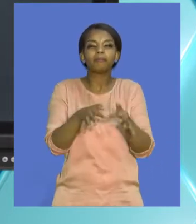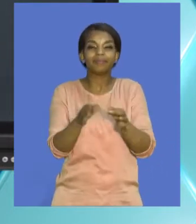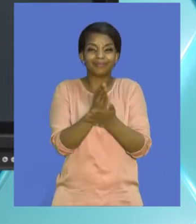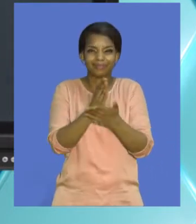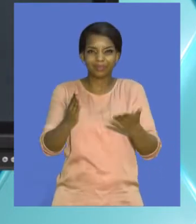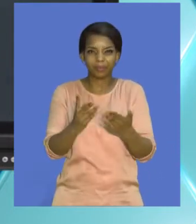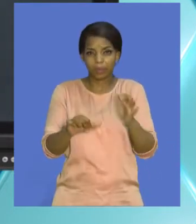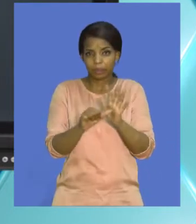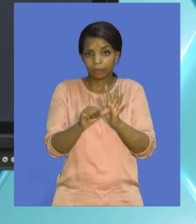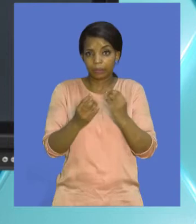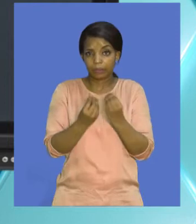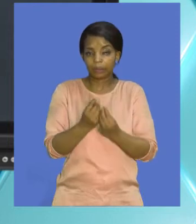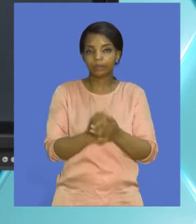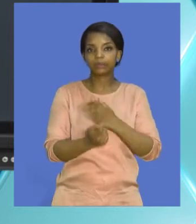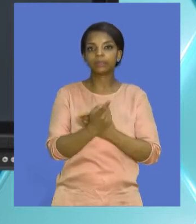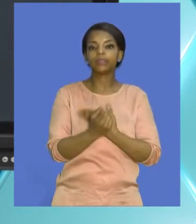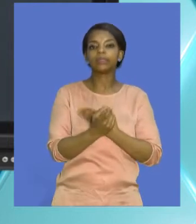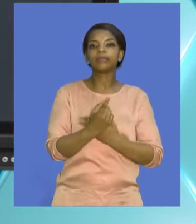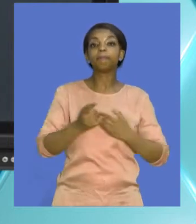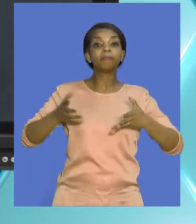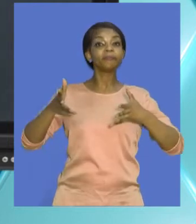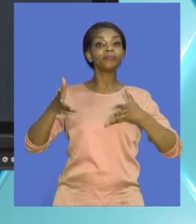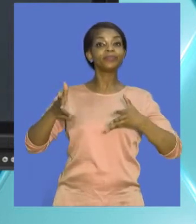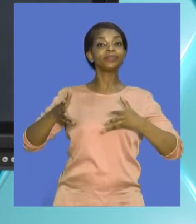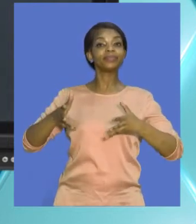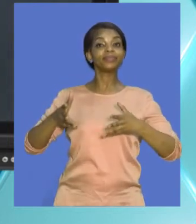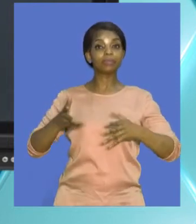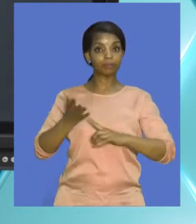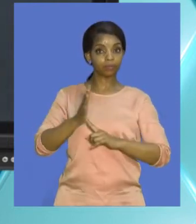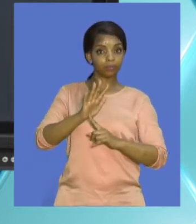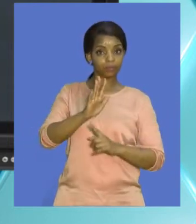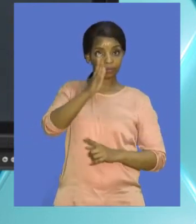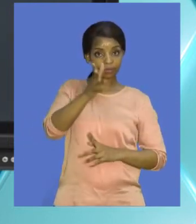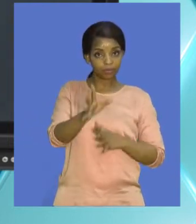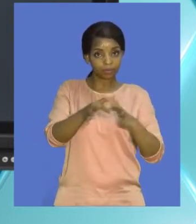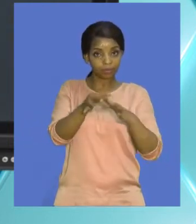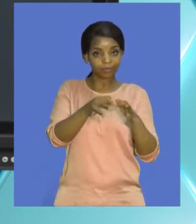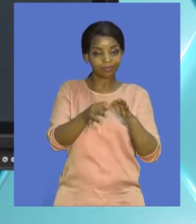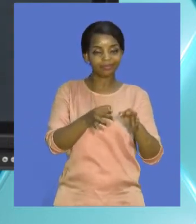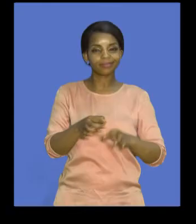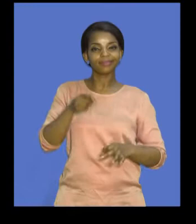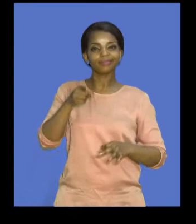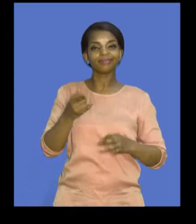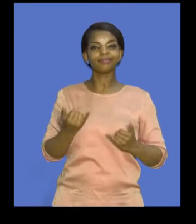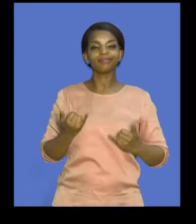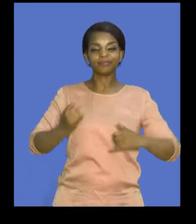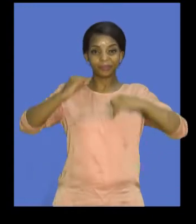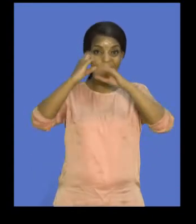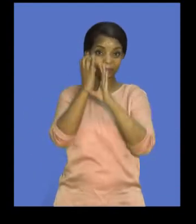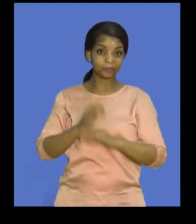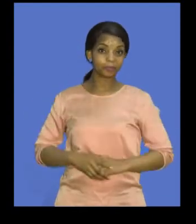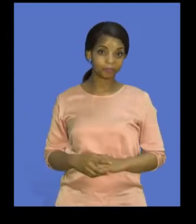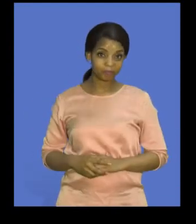of the Coulombs Law. This is what is our core focus for today. Right, just to get us started as